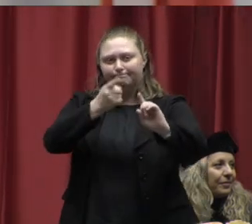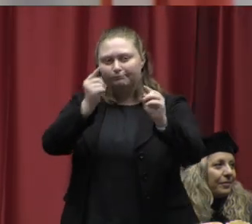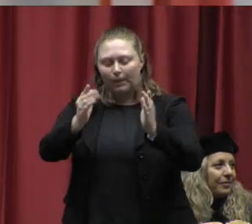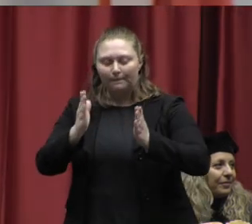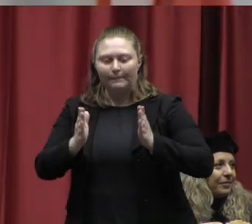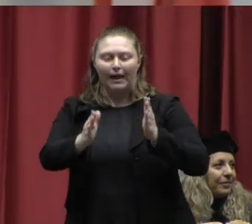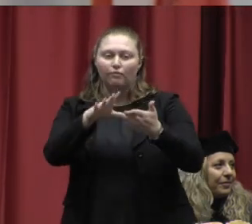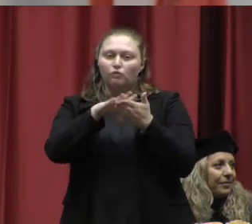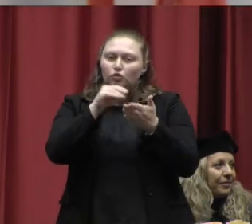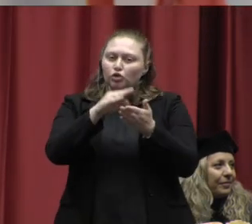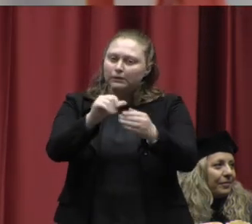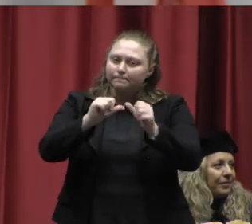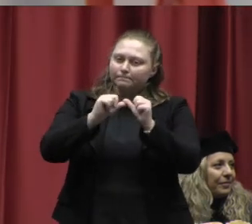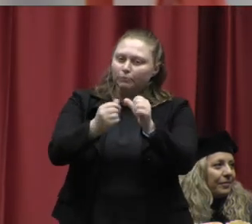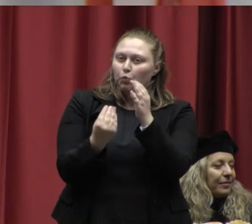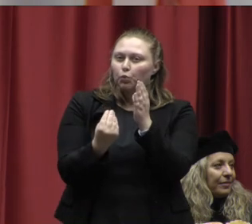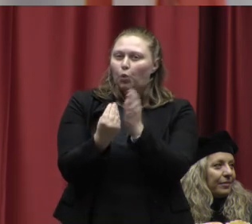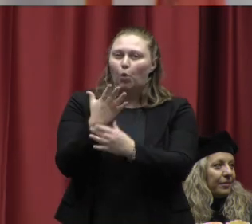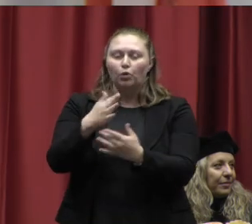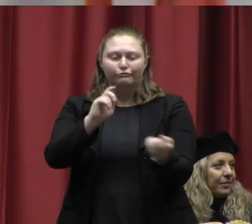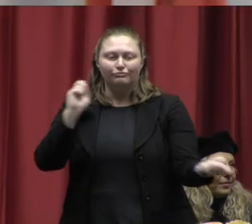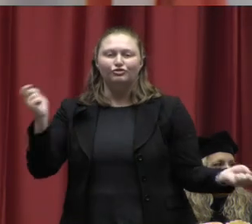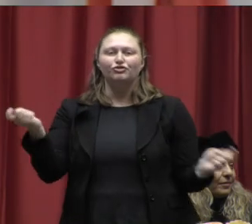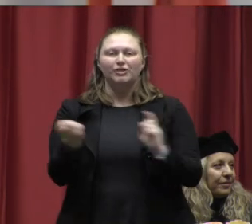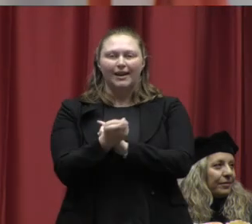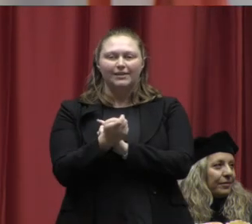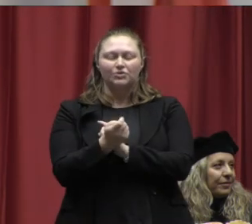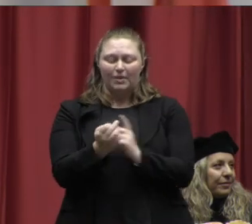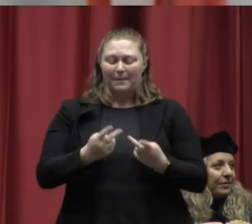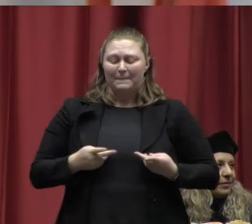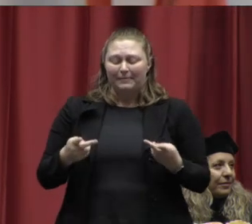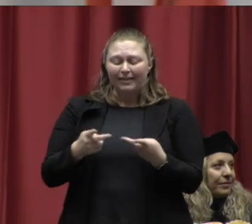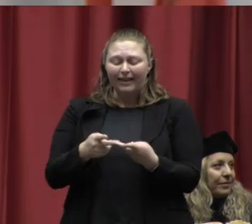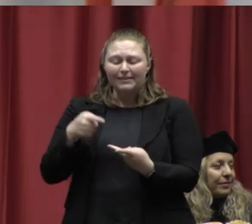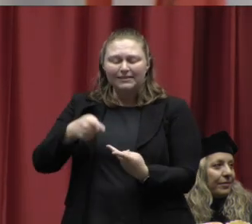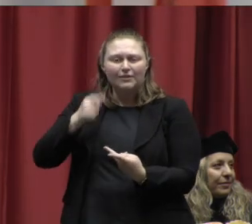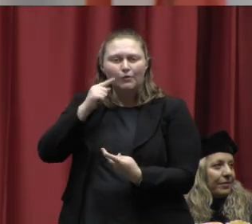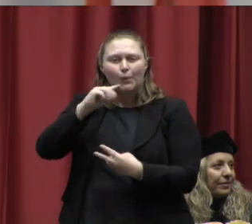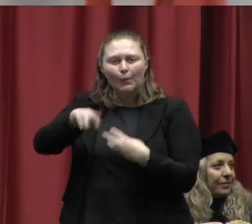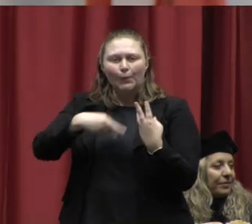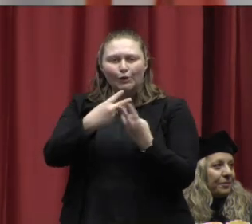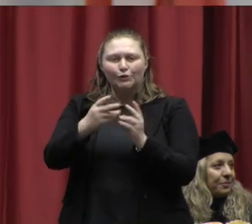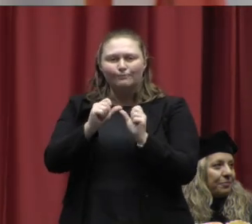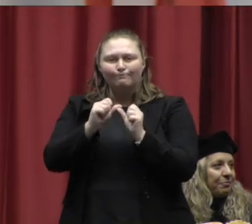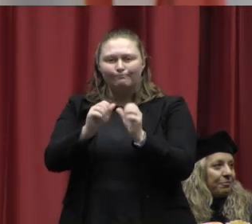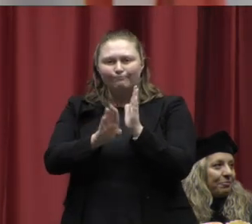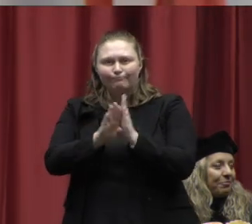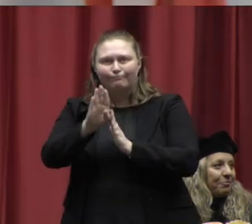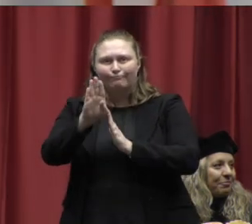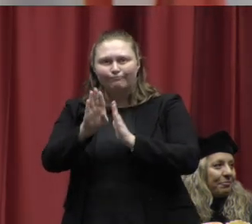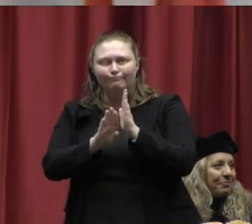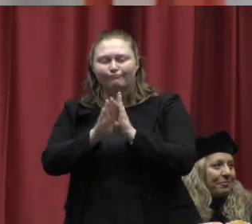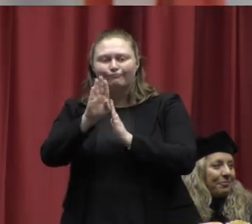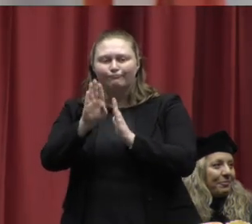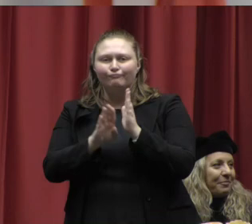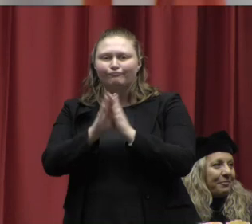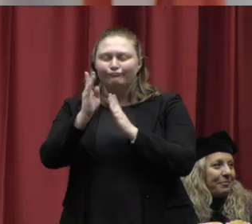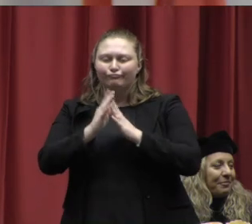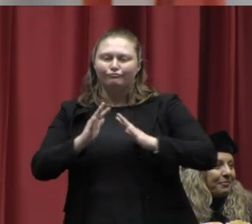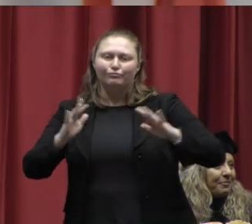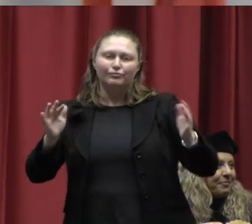of learning, growth, and change, a place where the world they'll rearrange. And to